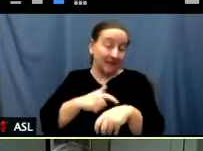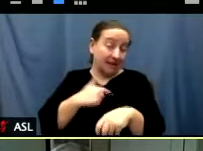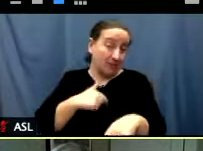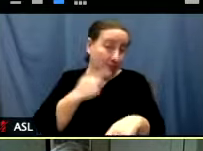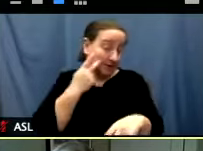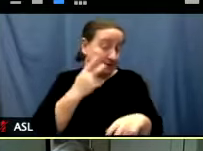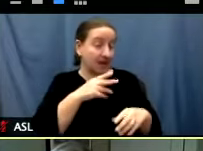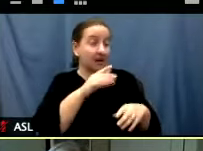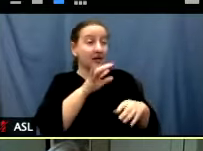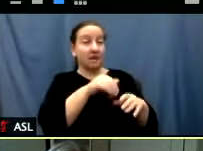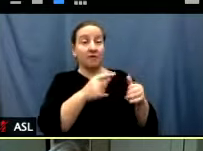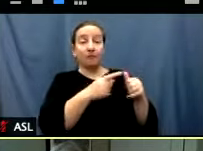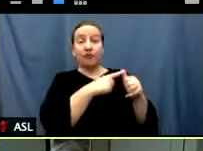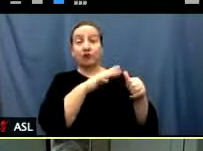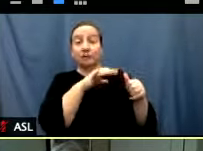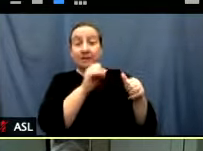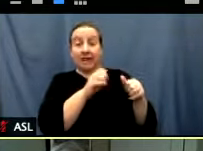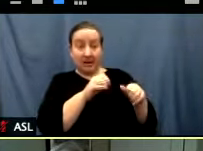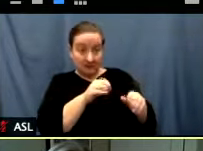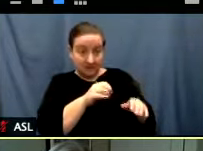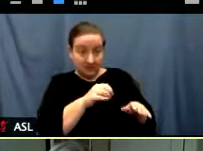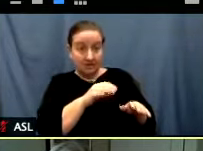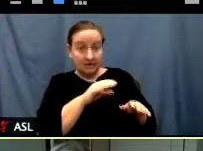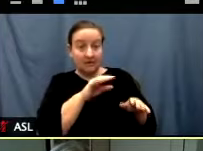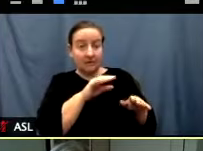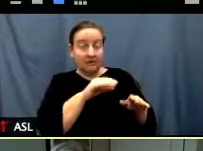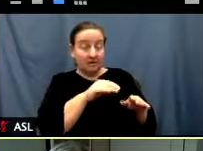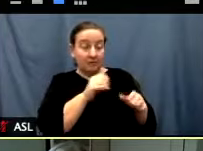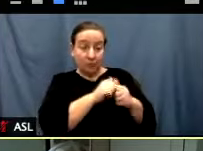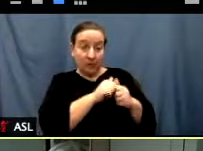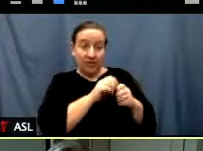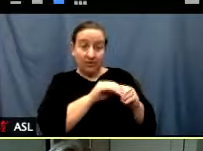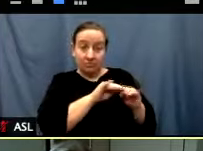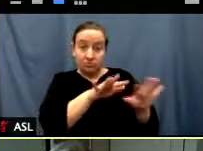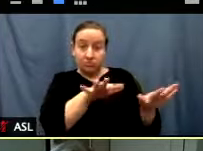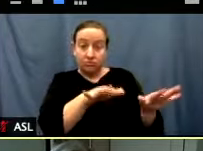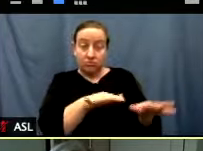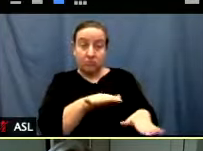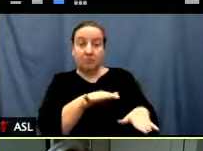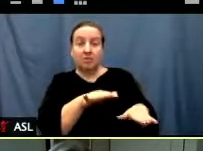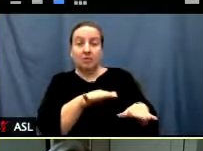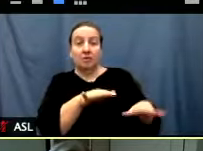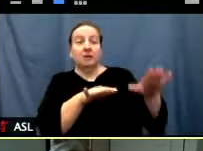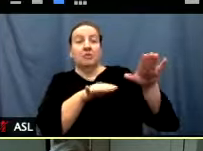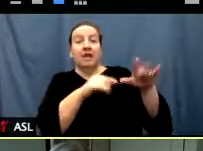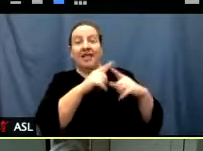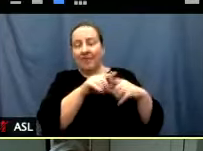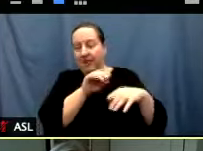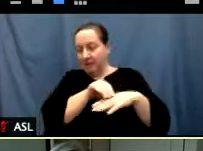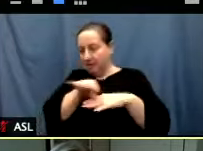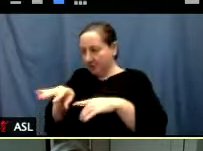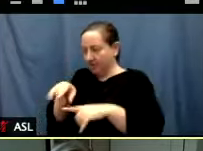index case, the first case associated with an outbreak, be staff members who work in a facility.